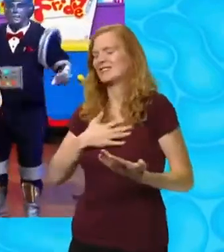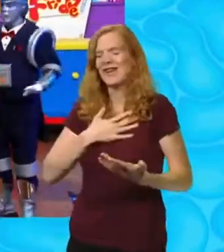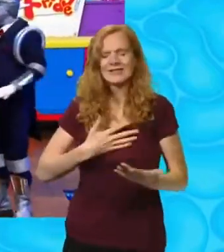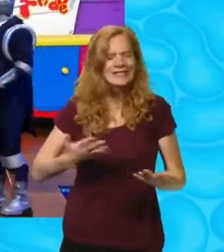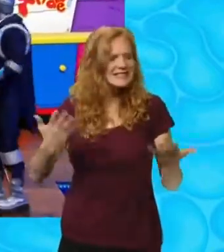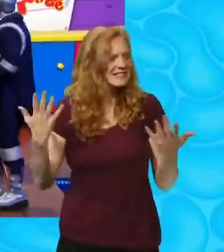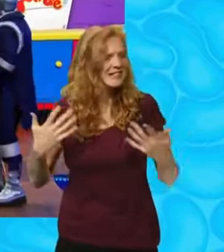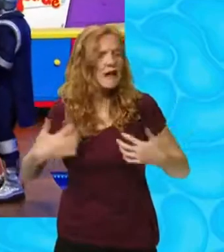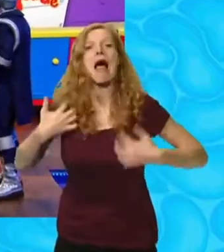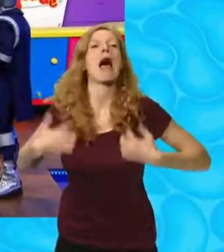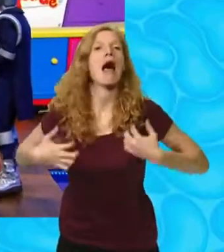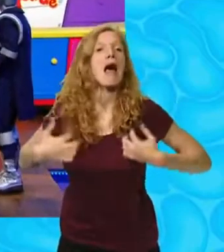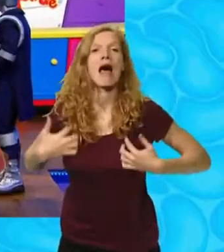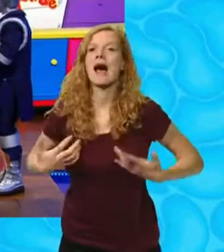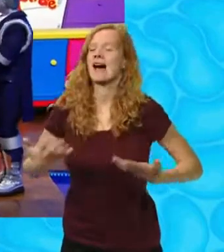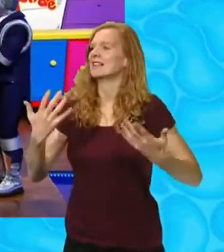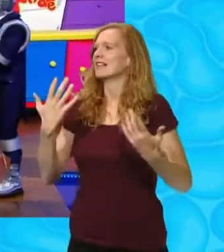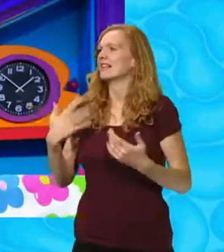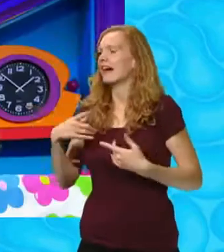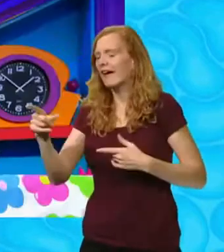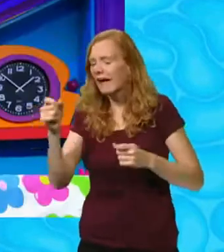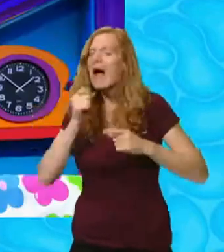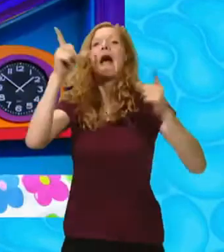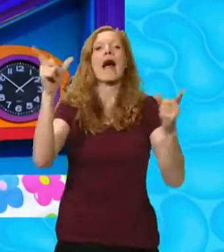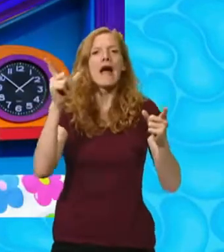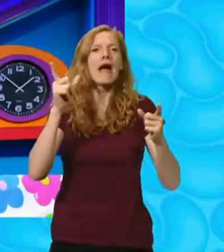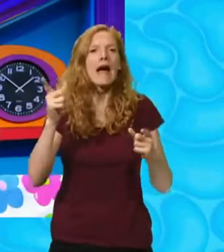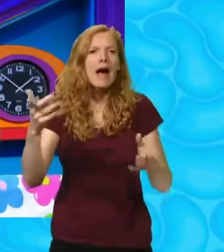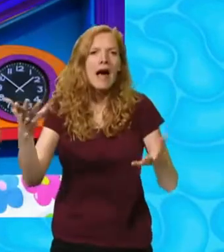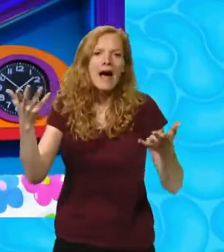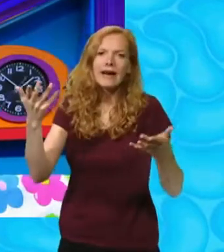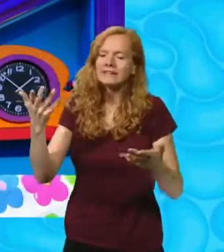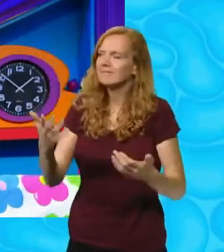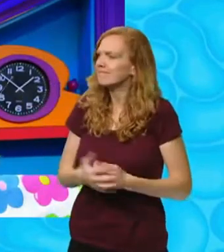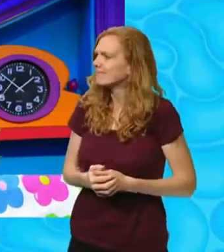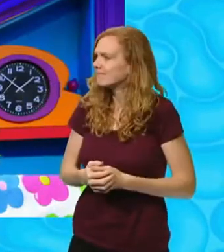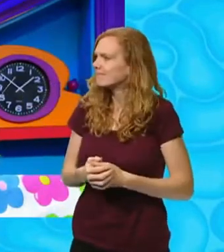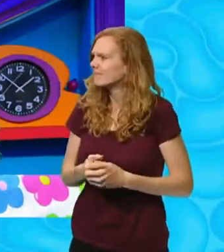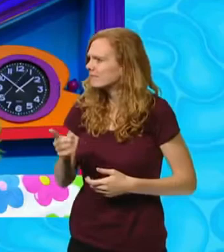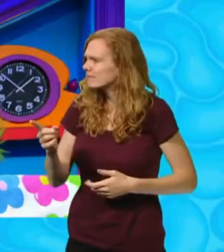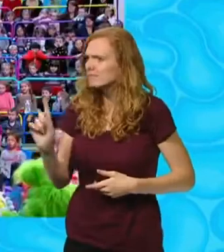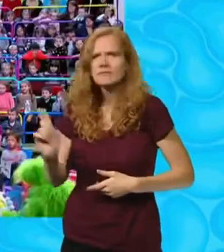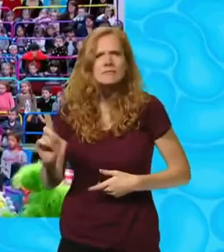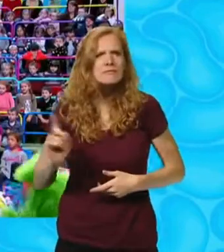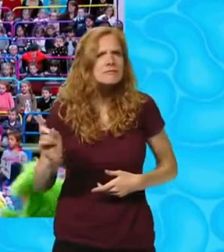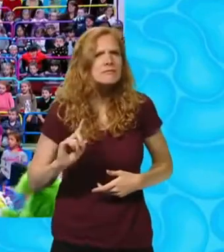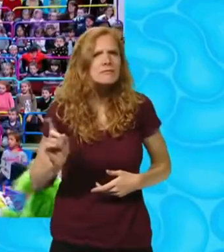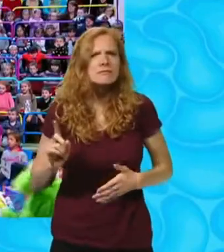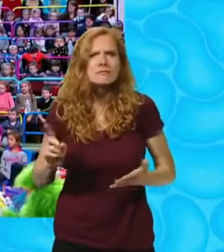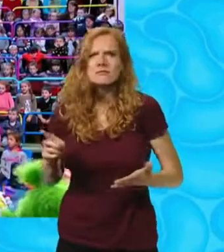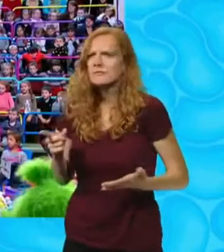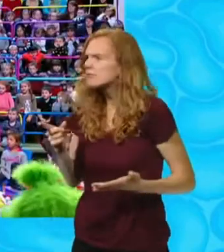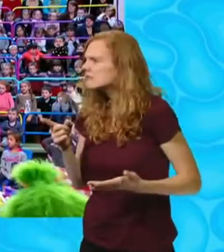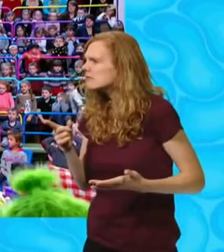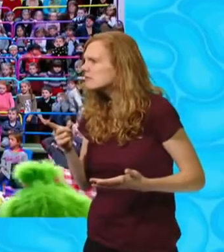Sorry. That wasn't one of our better plans. Sorry, was it, little monster. We didn't mean to wake you up. Oh, hang on a minute. What's she doing, Robert? I think little